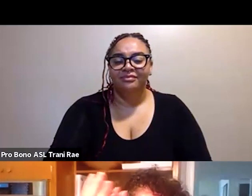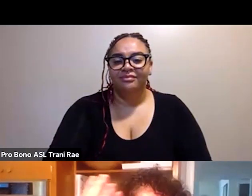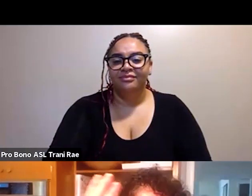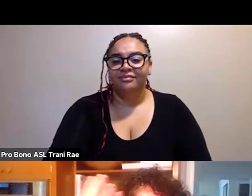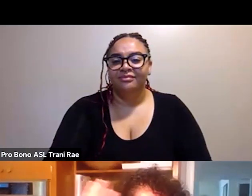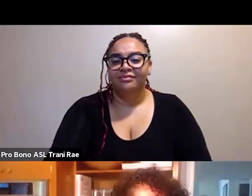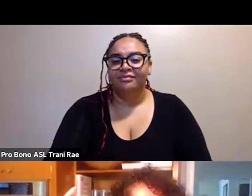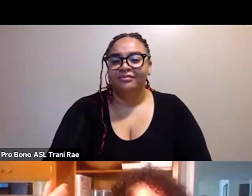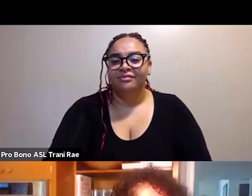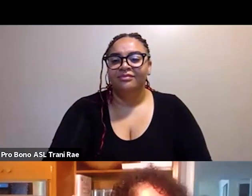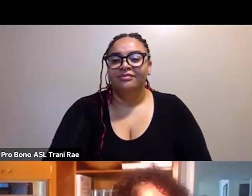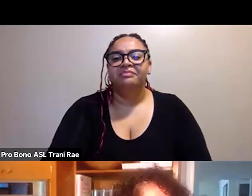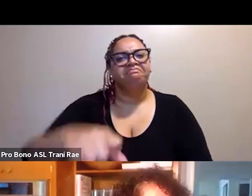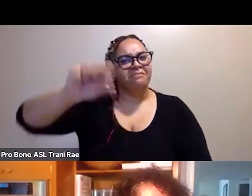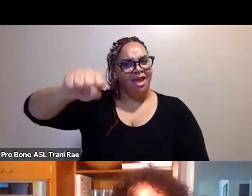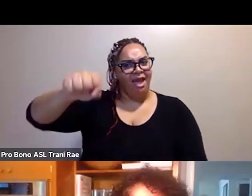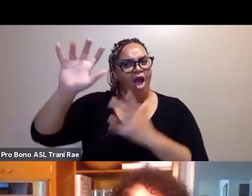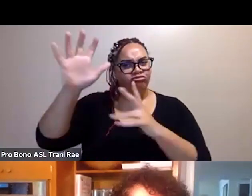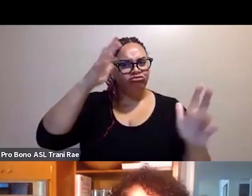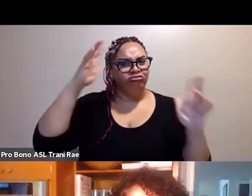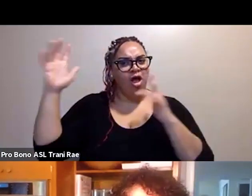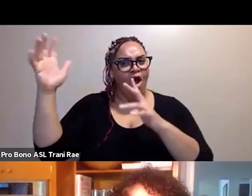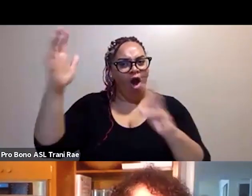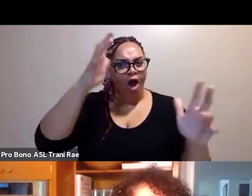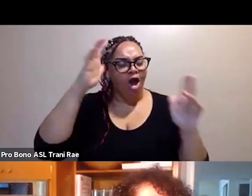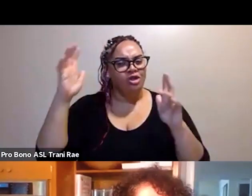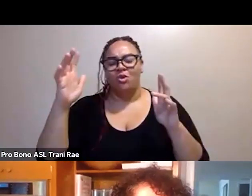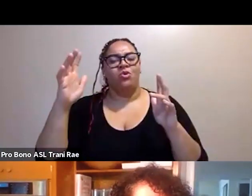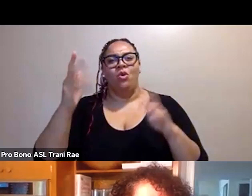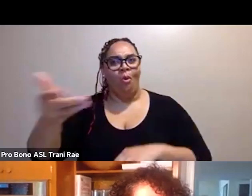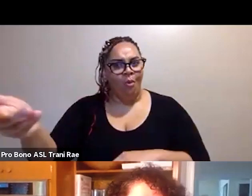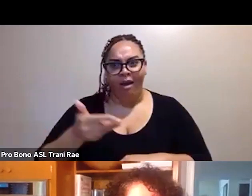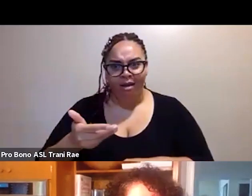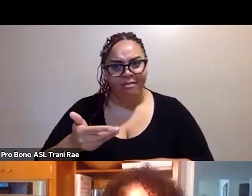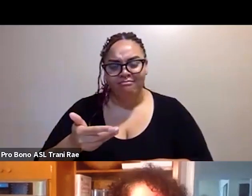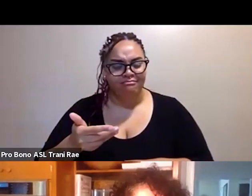Yes, applause is deserved and welcome. Thank you,